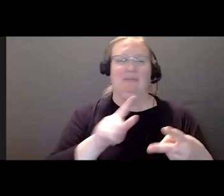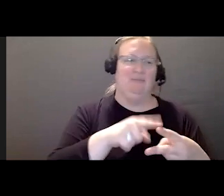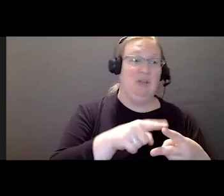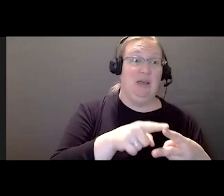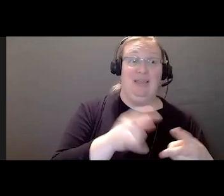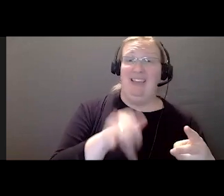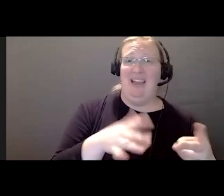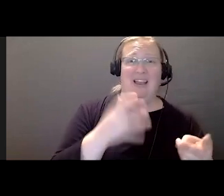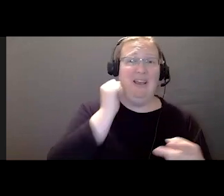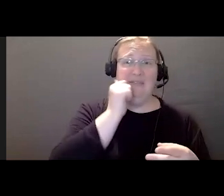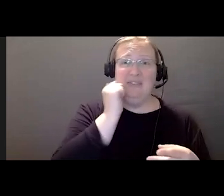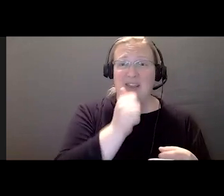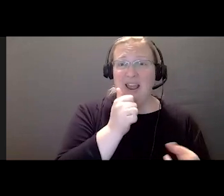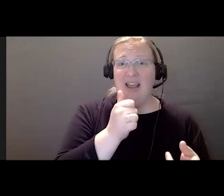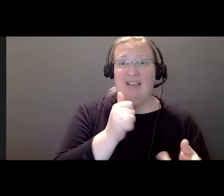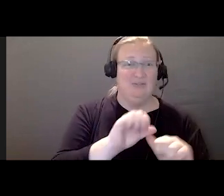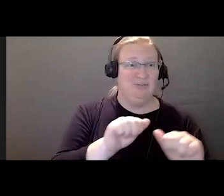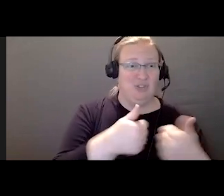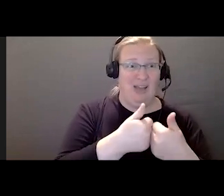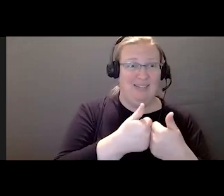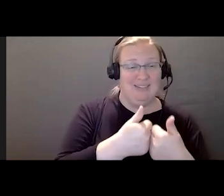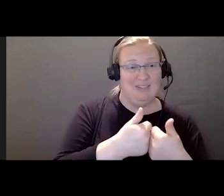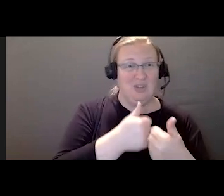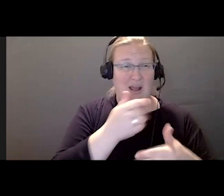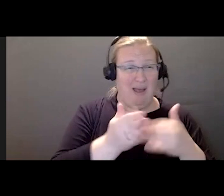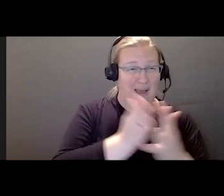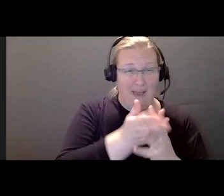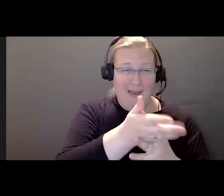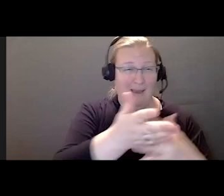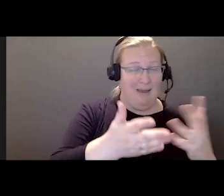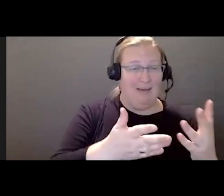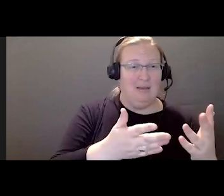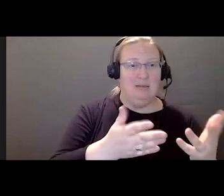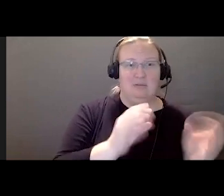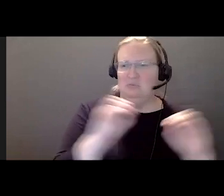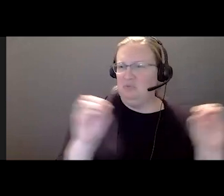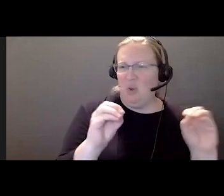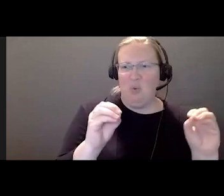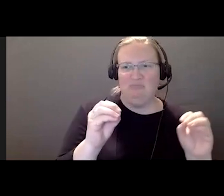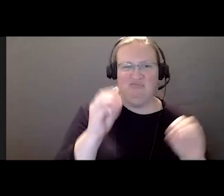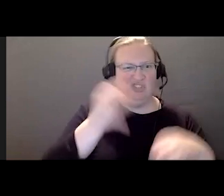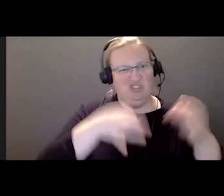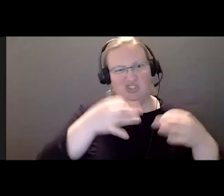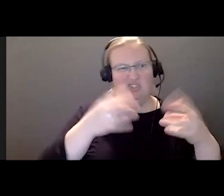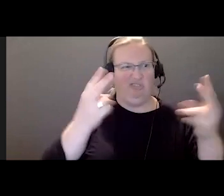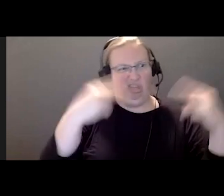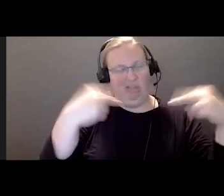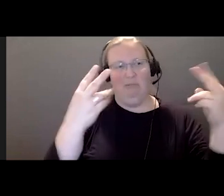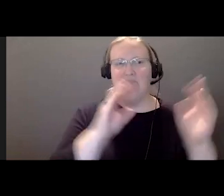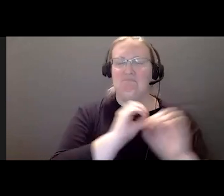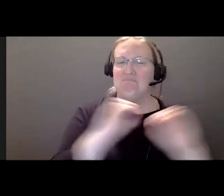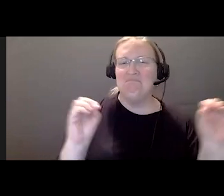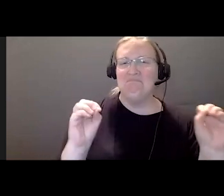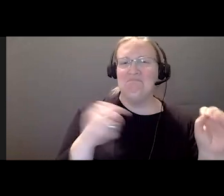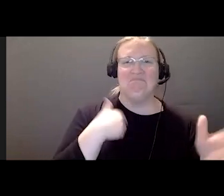myself and not be judged. My favorite games are the Mass Effect series